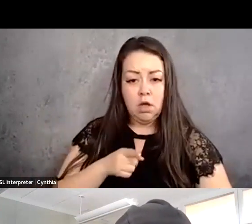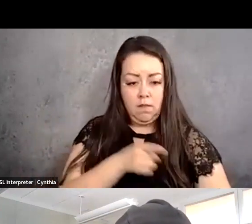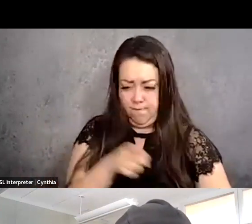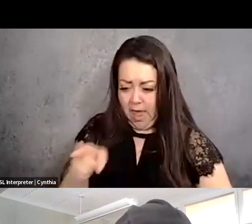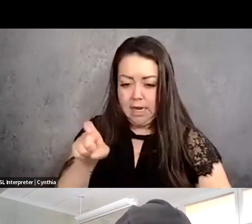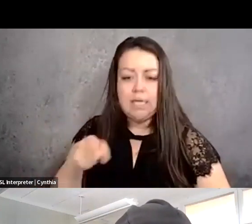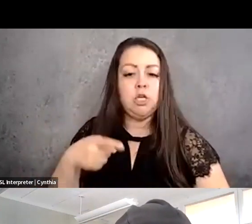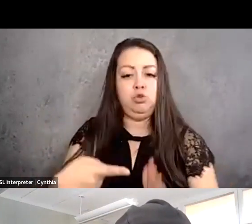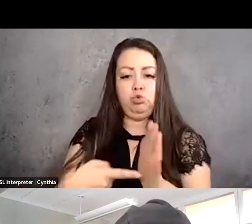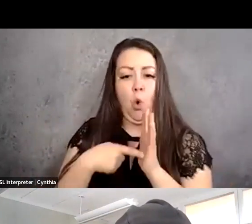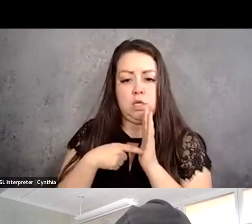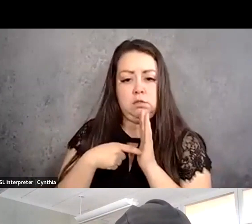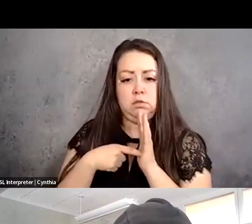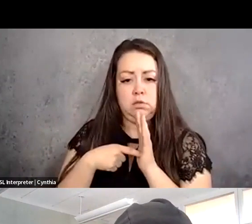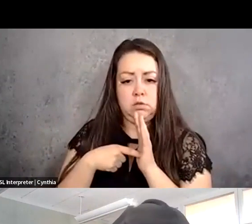have